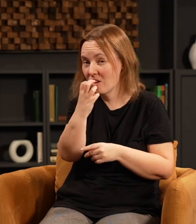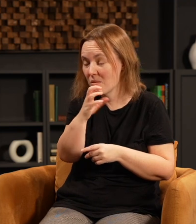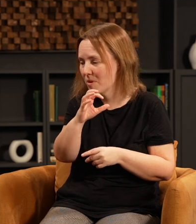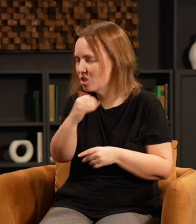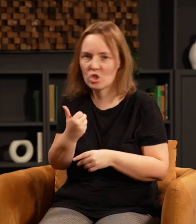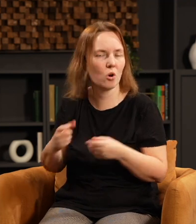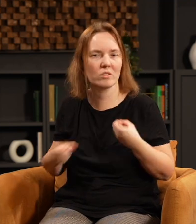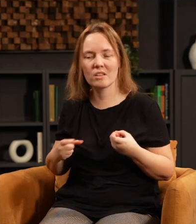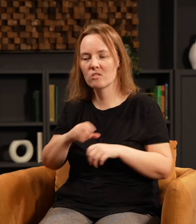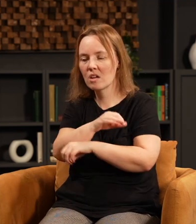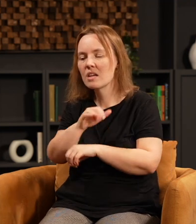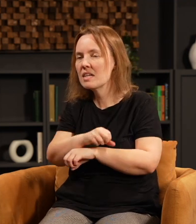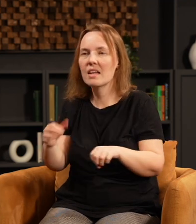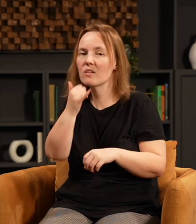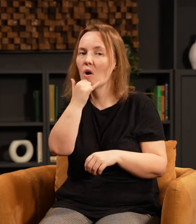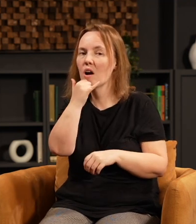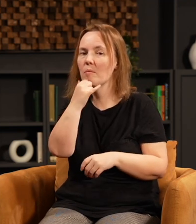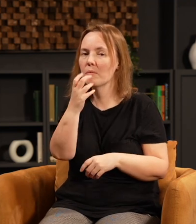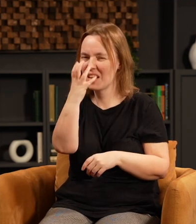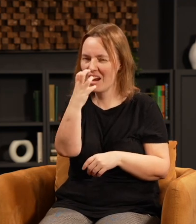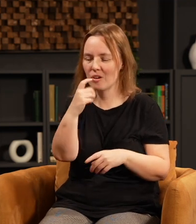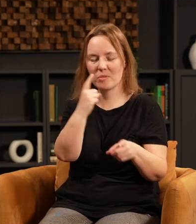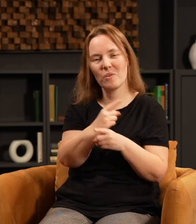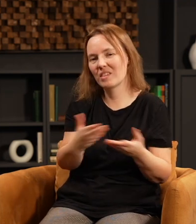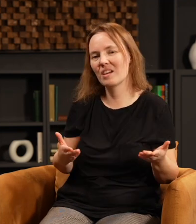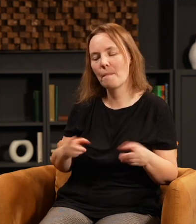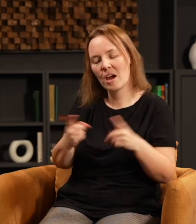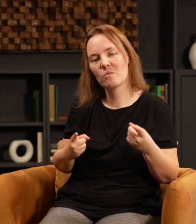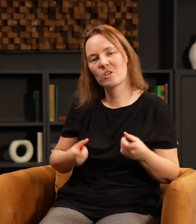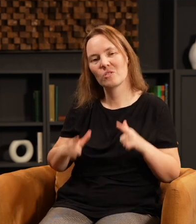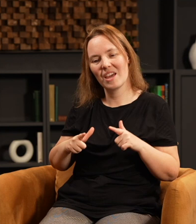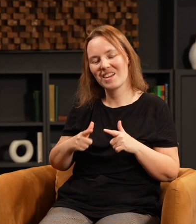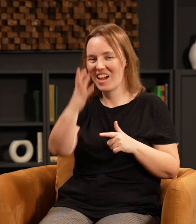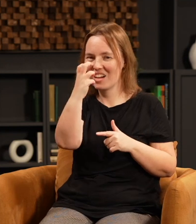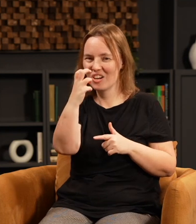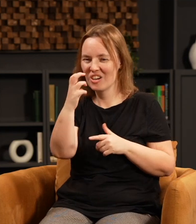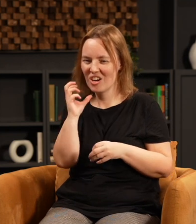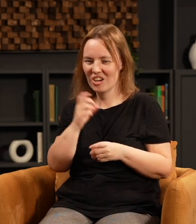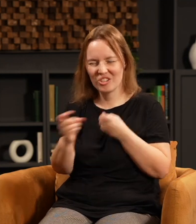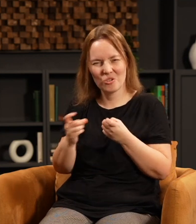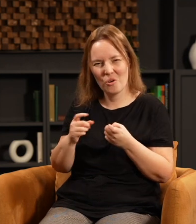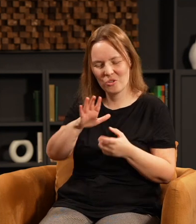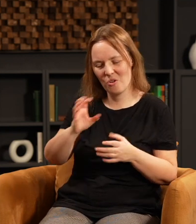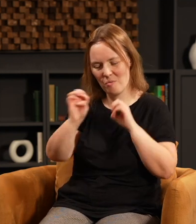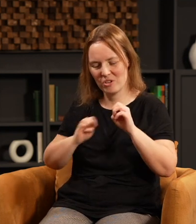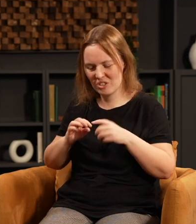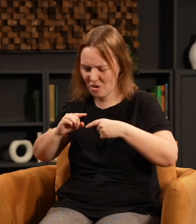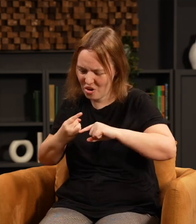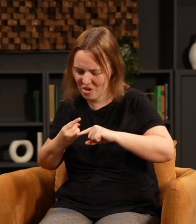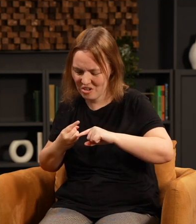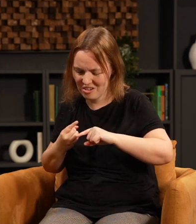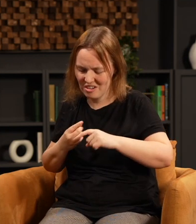being angry about the right thing. But when you allow anger to overtake your emotions, when you allow hurt to overtake your